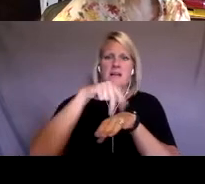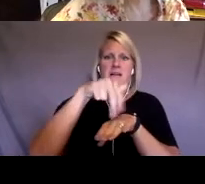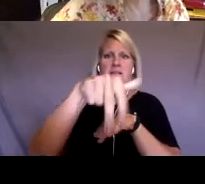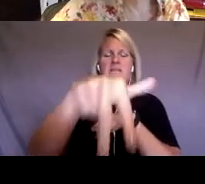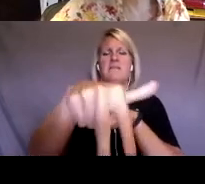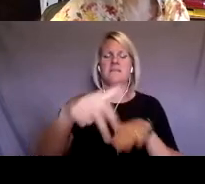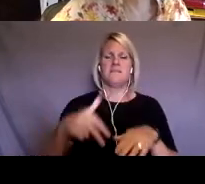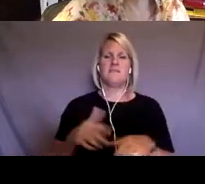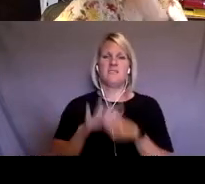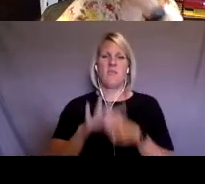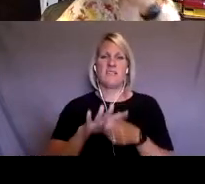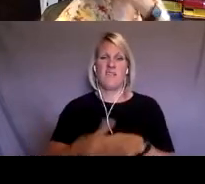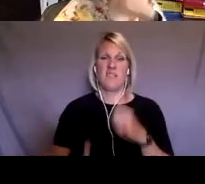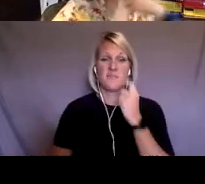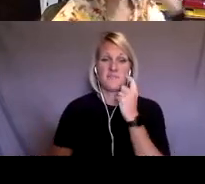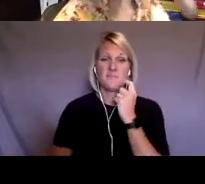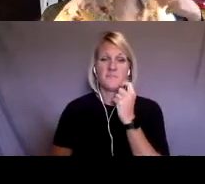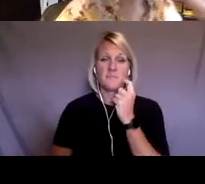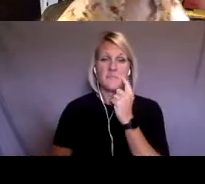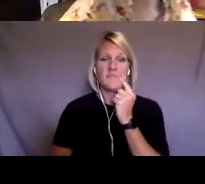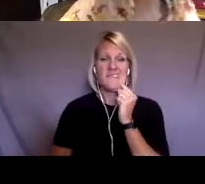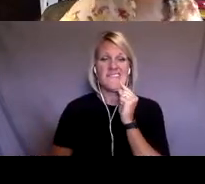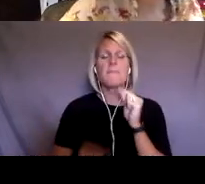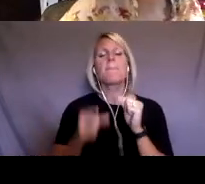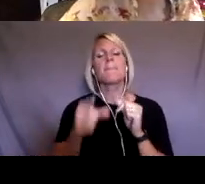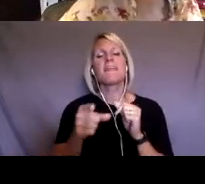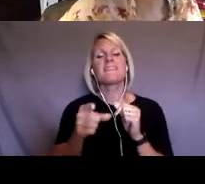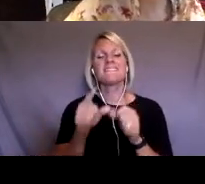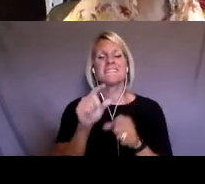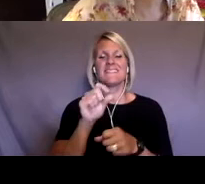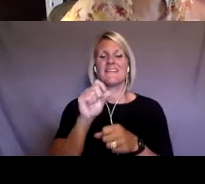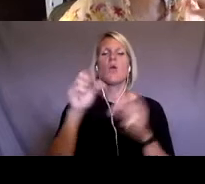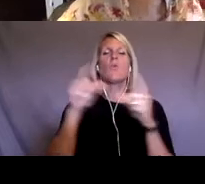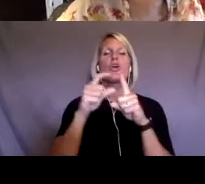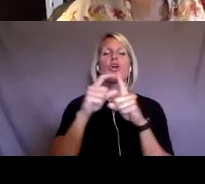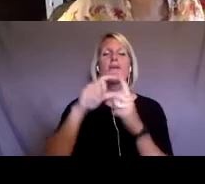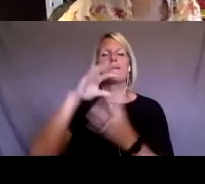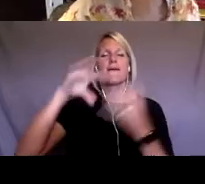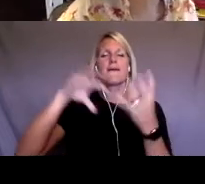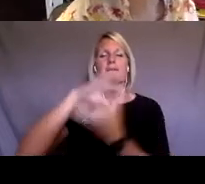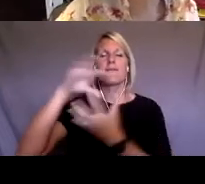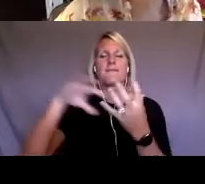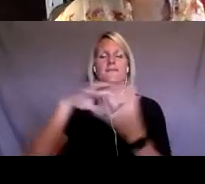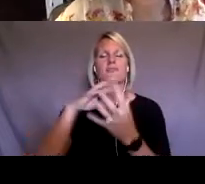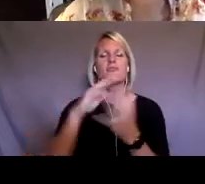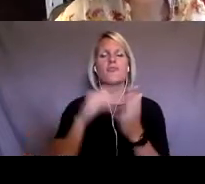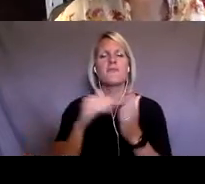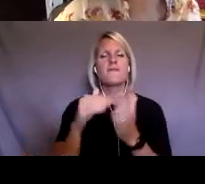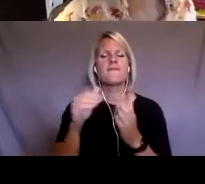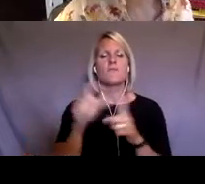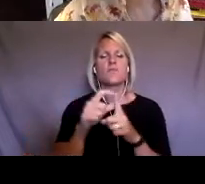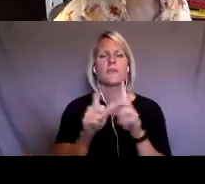And this is a word cloud we created out of the frequency of words that people use. You see,